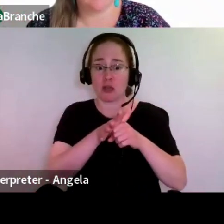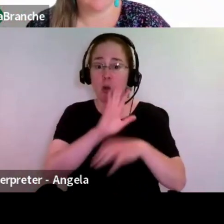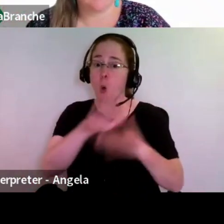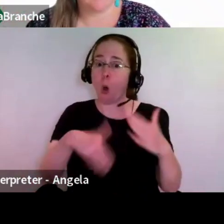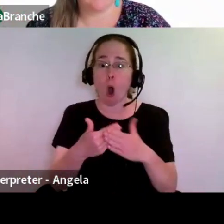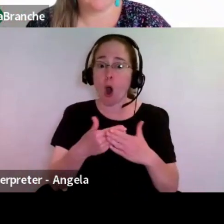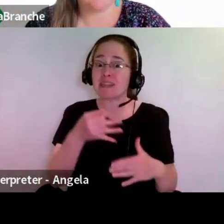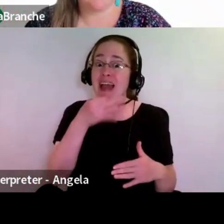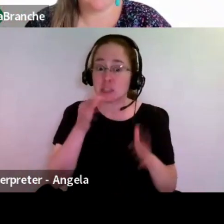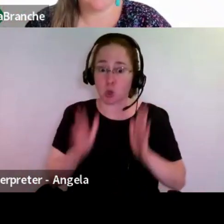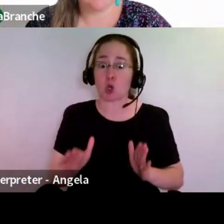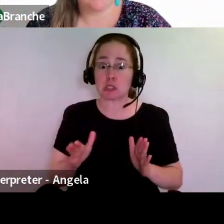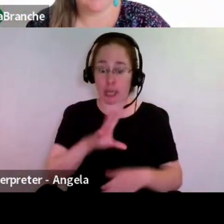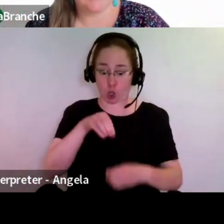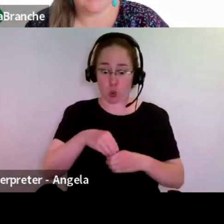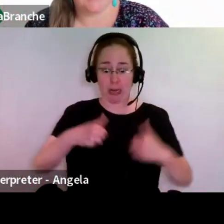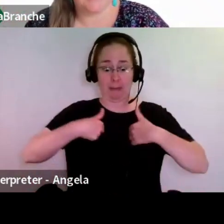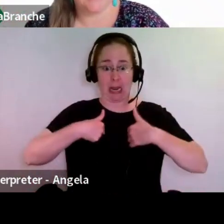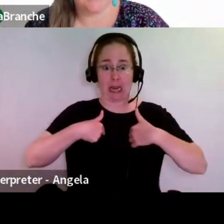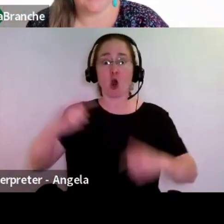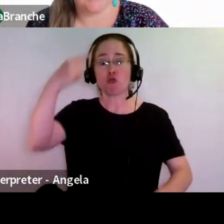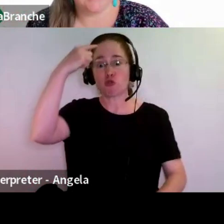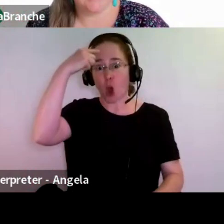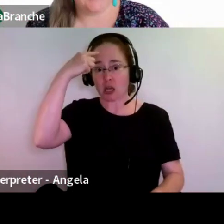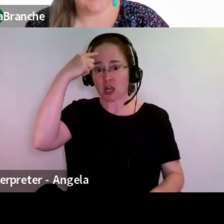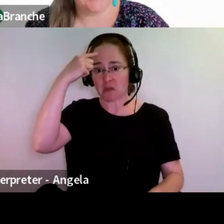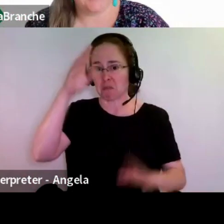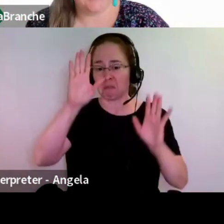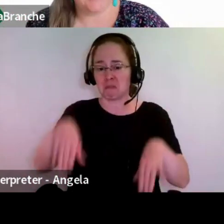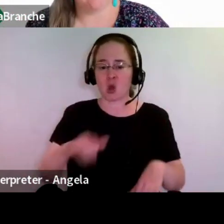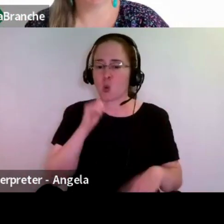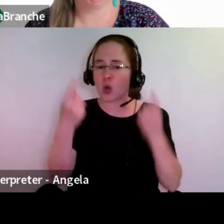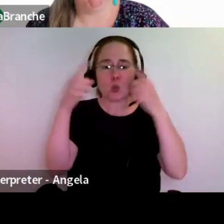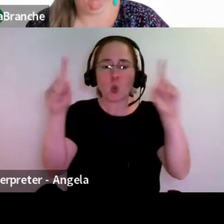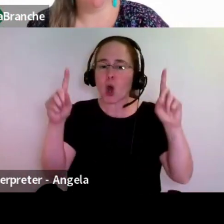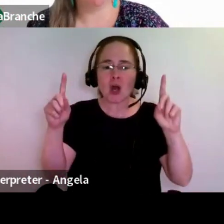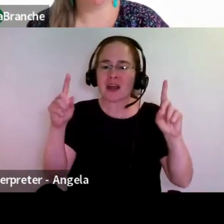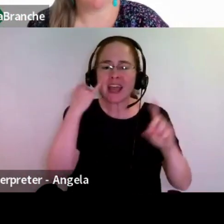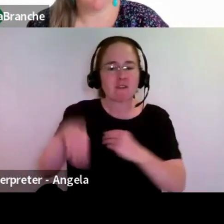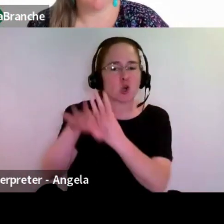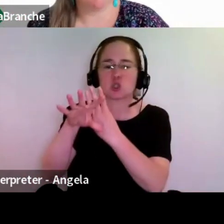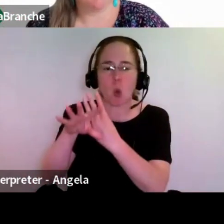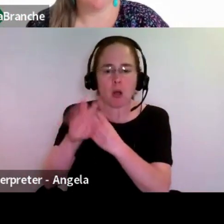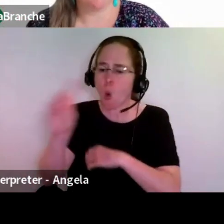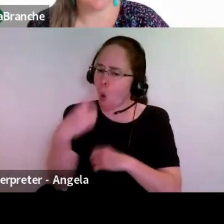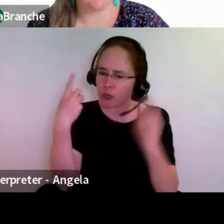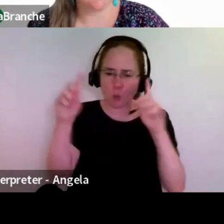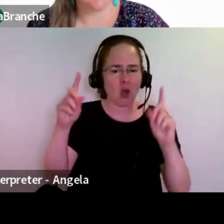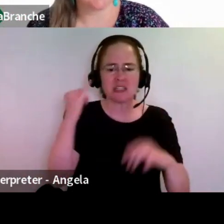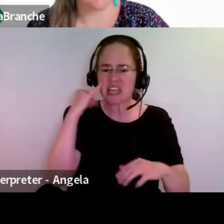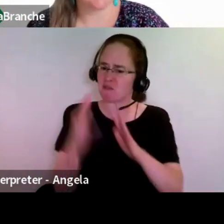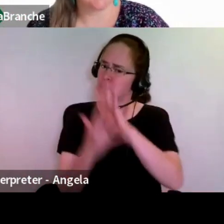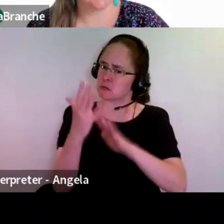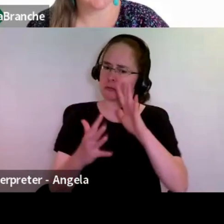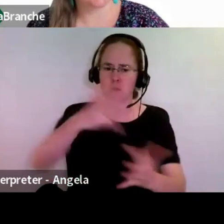the experts, including this one, thought this stuff wouldn't work if you did it virtually. It only works if you're in the same